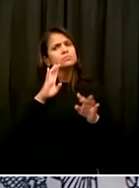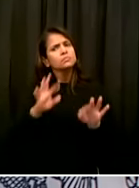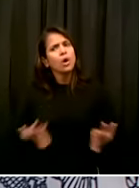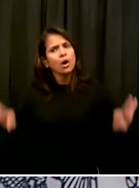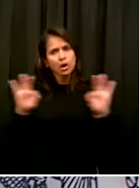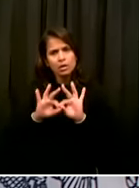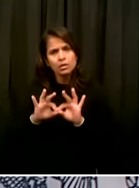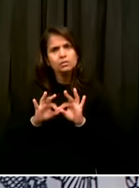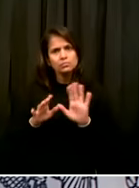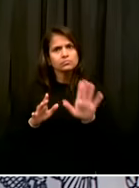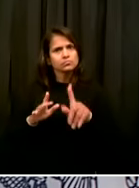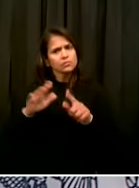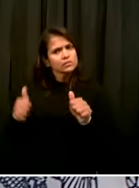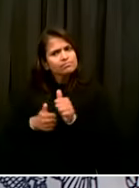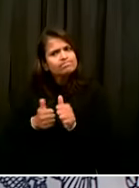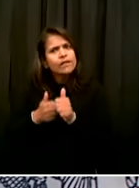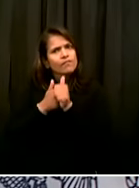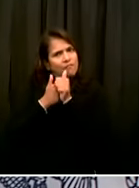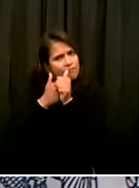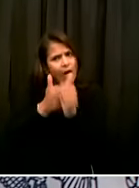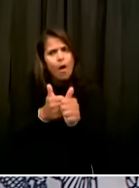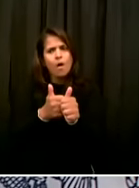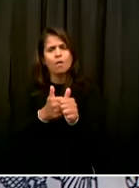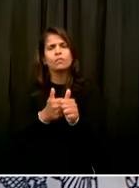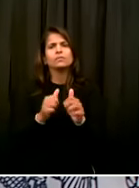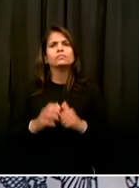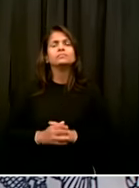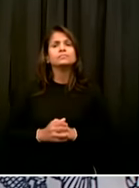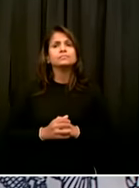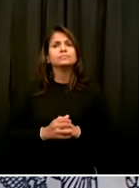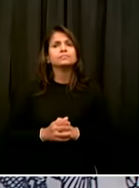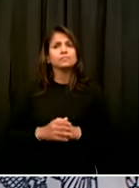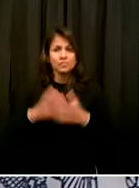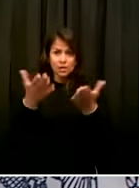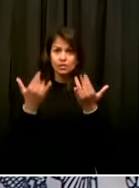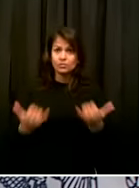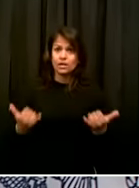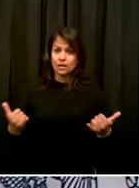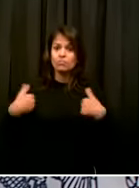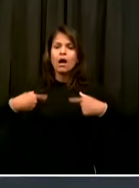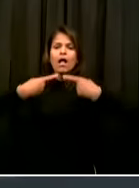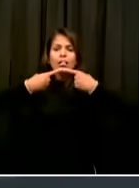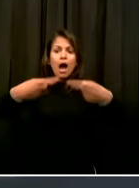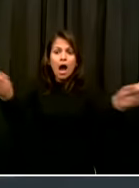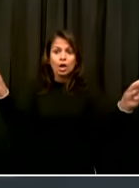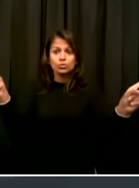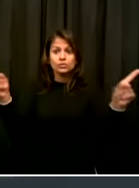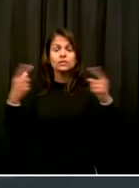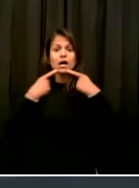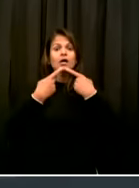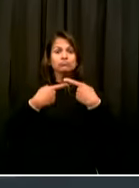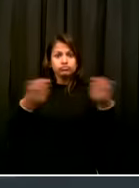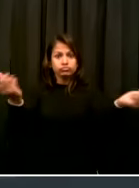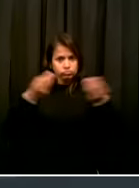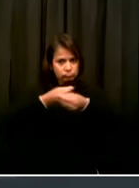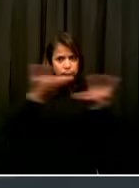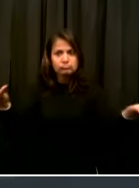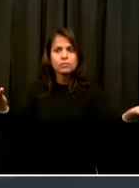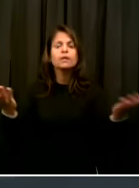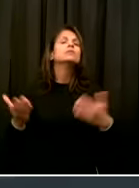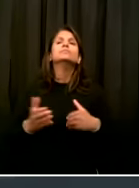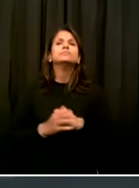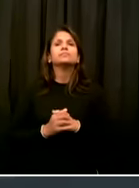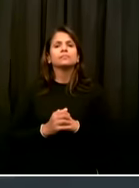going another step today. Today, I'll be signing an executive order, and that will require hotels,